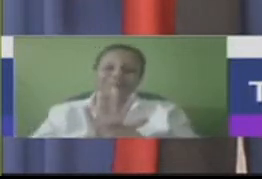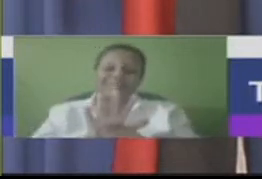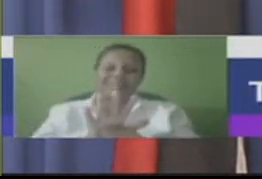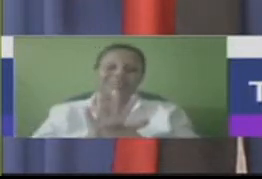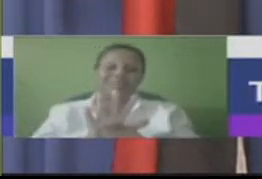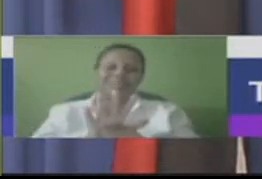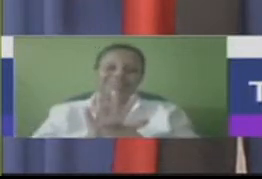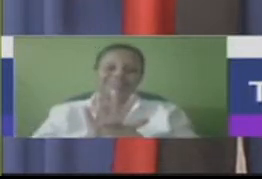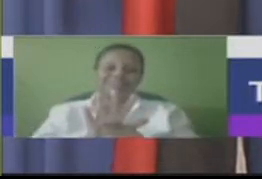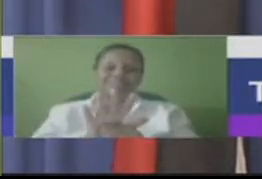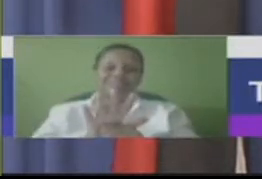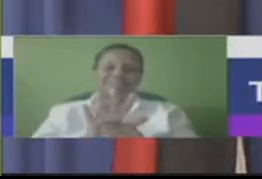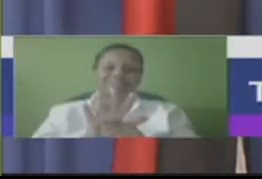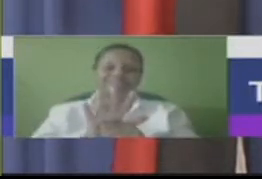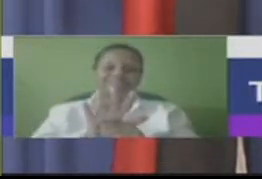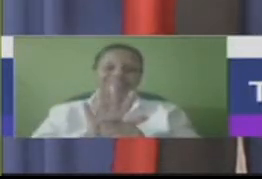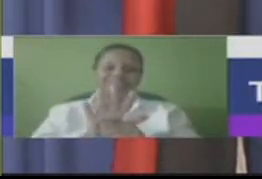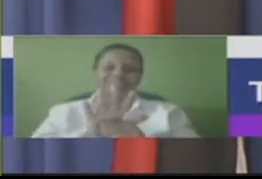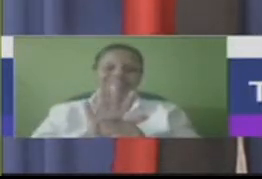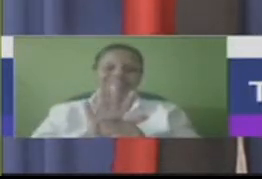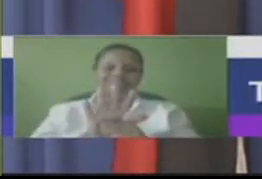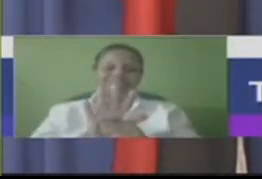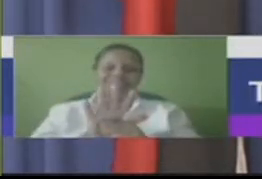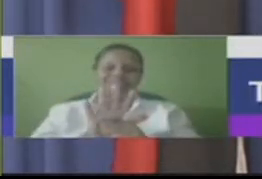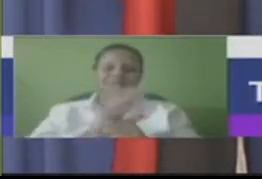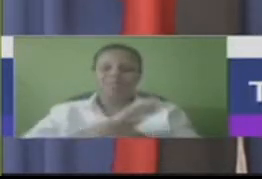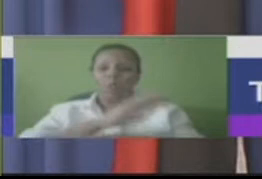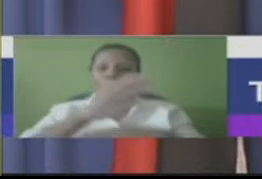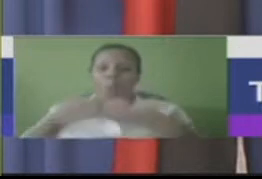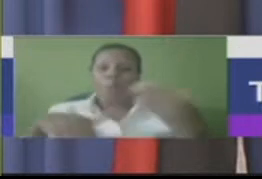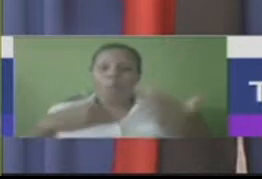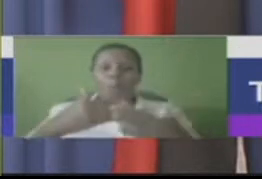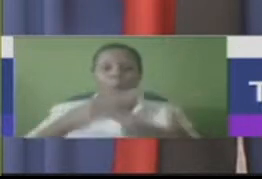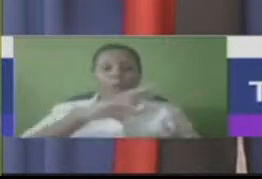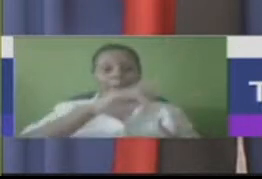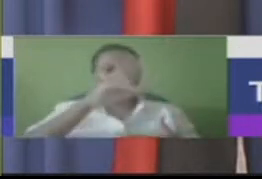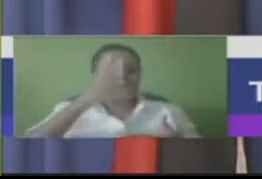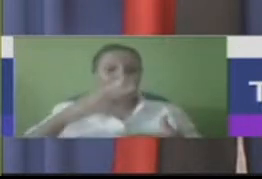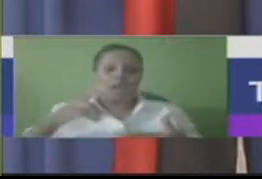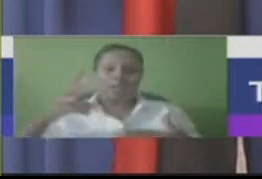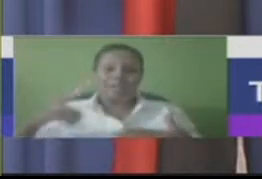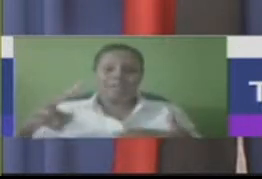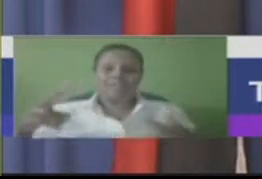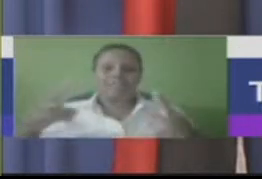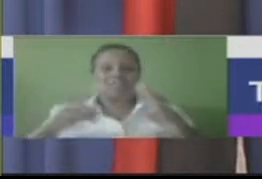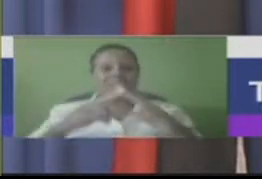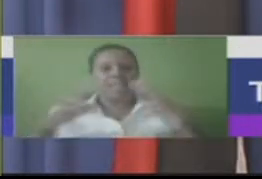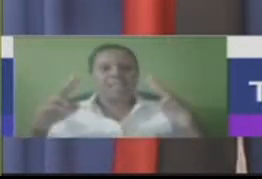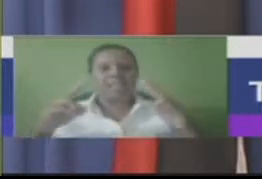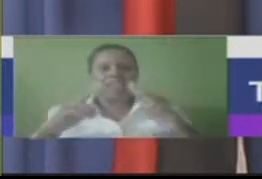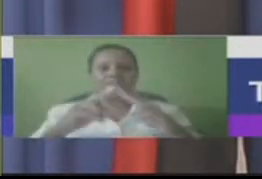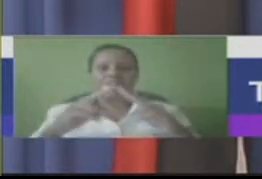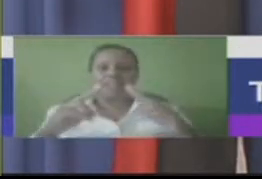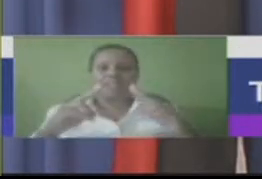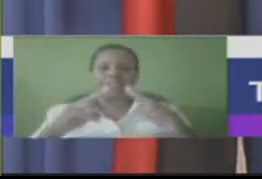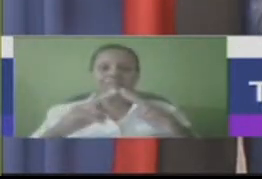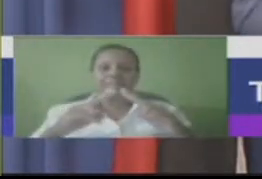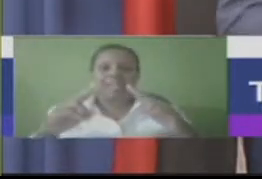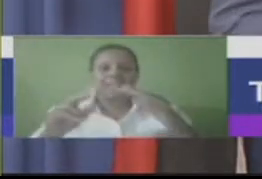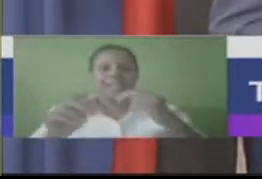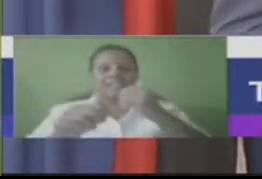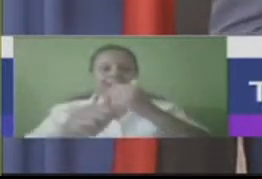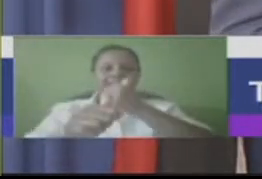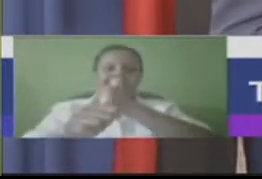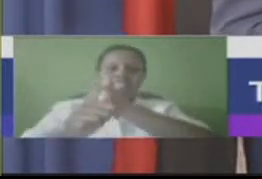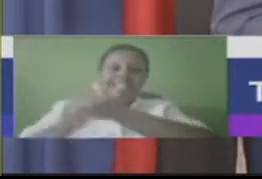and its variants are still very active and aggressive worldwide.